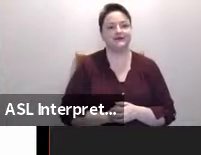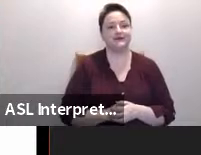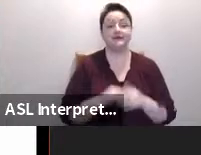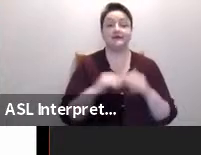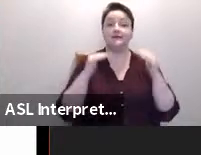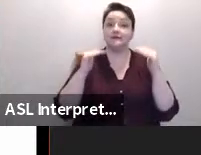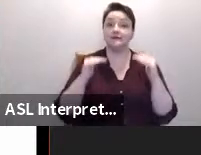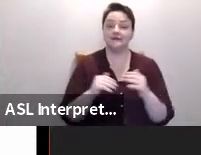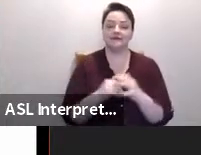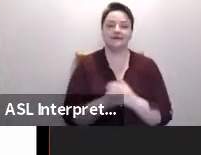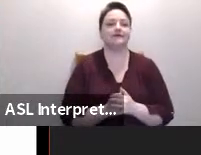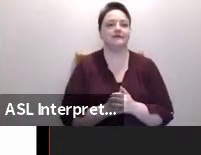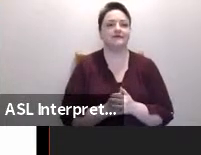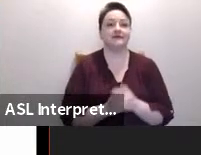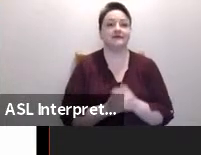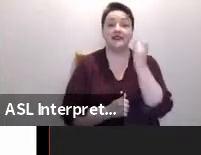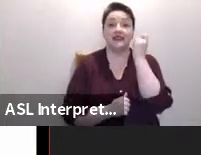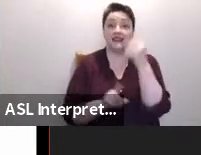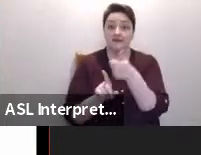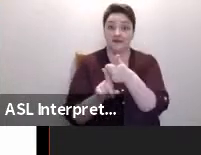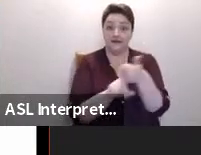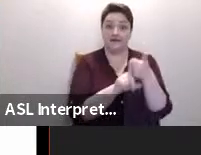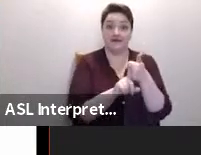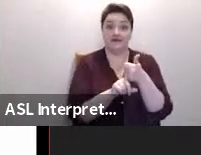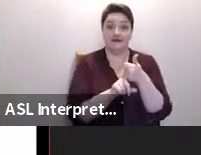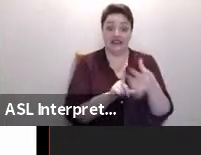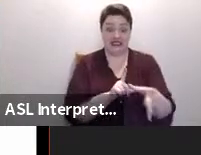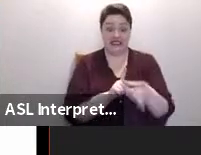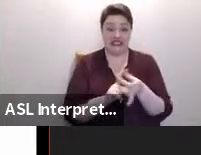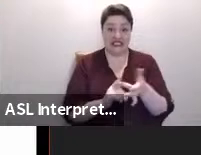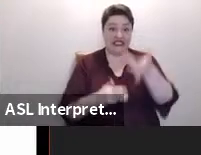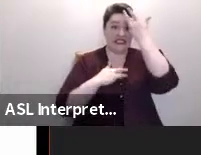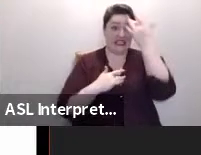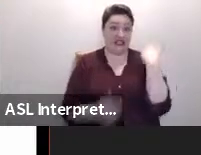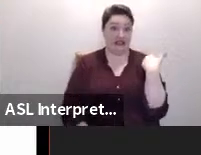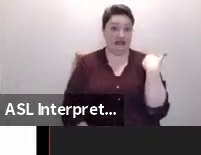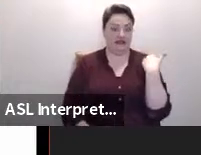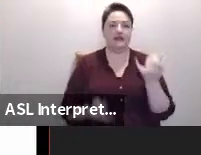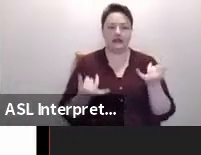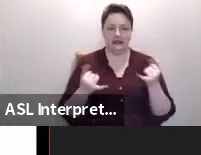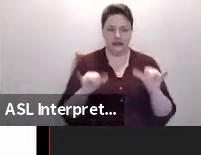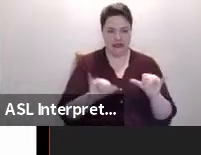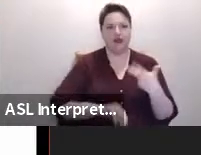If you have had COVID-19, you should still get the vaccines.